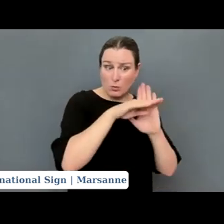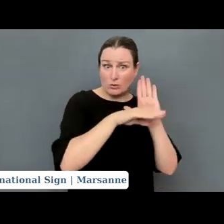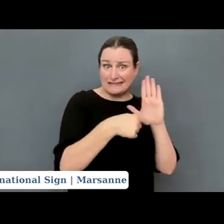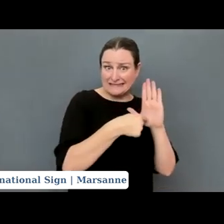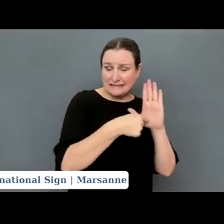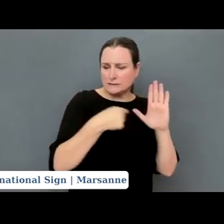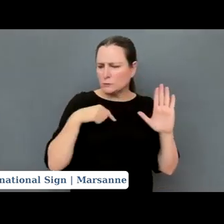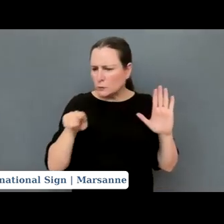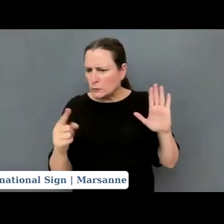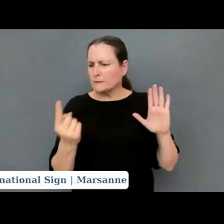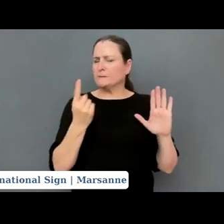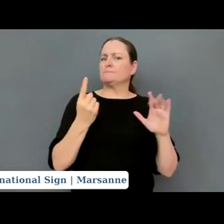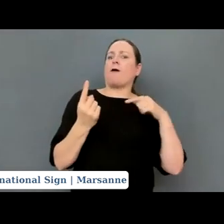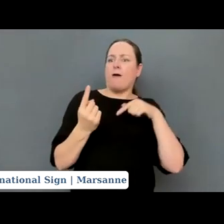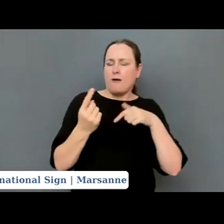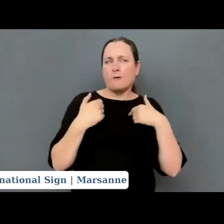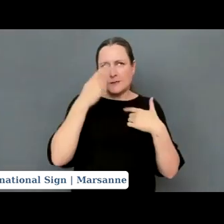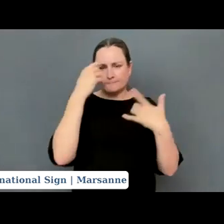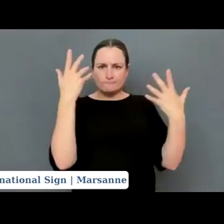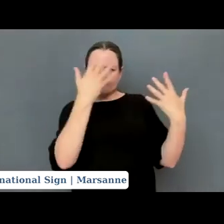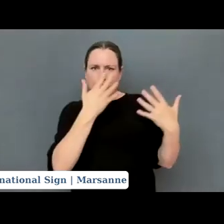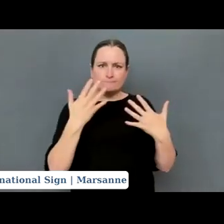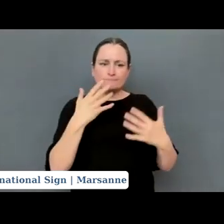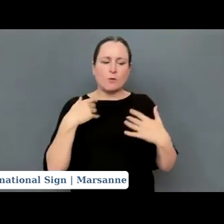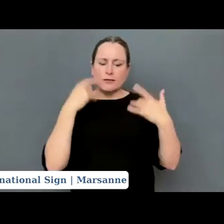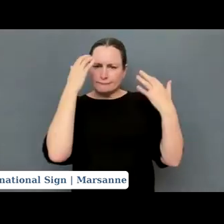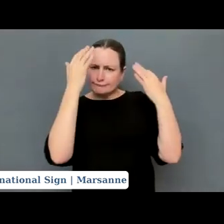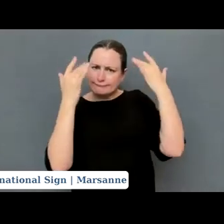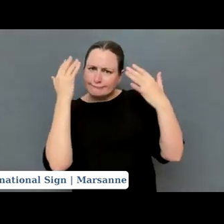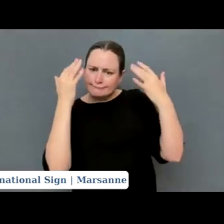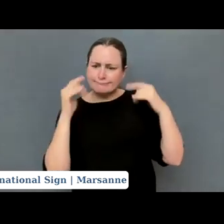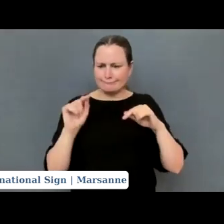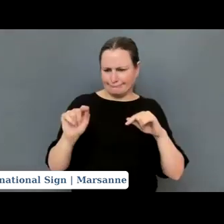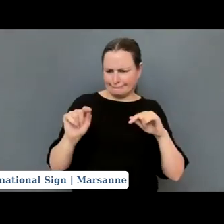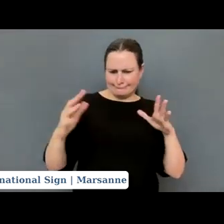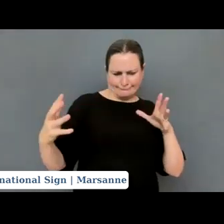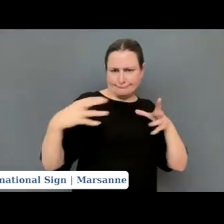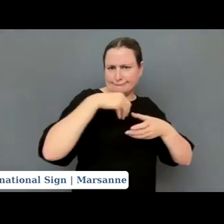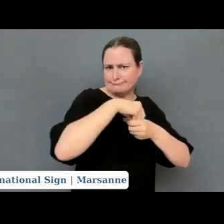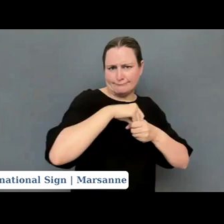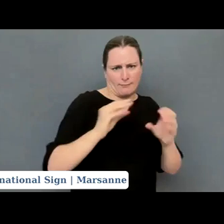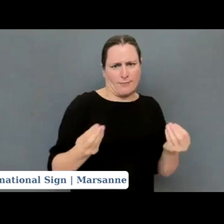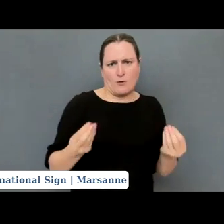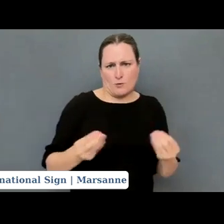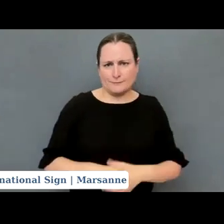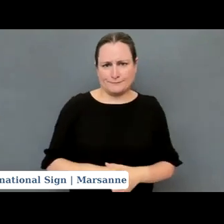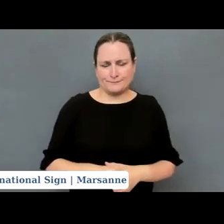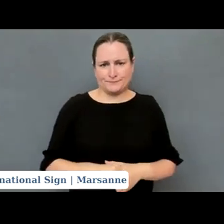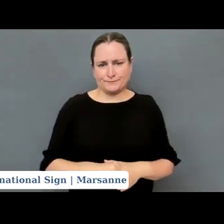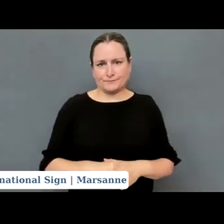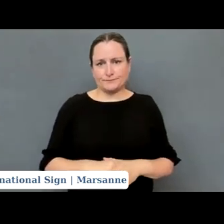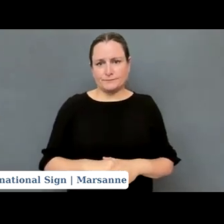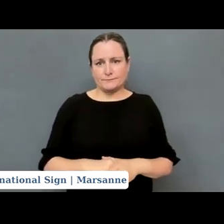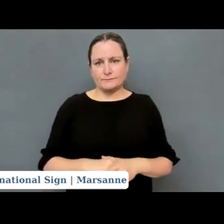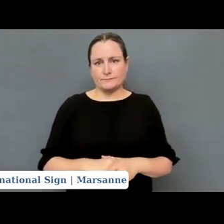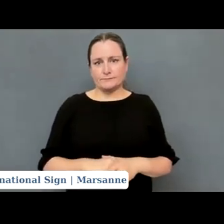Some issues of the social society are solved within the community, but some others are addressed